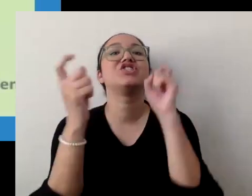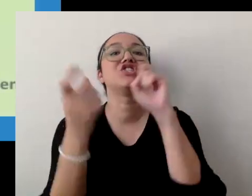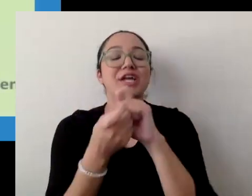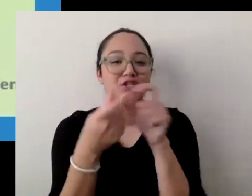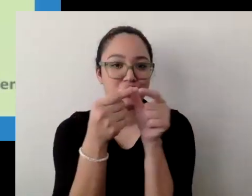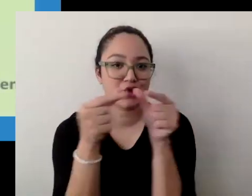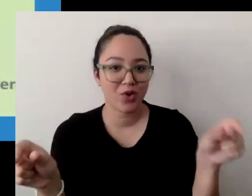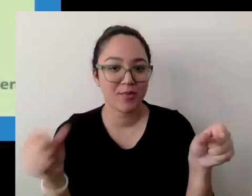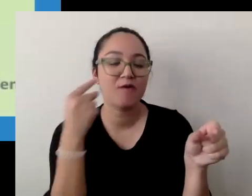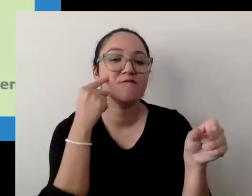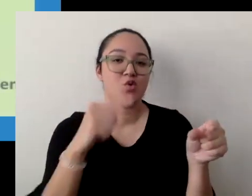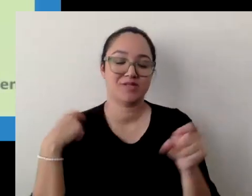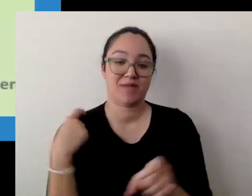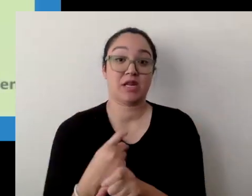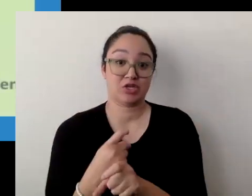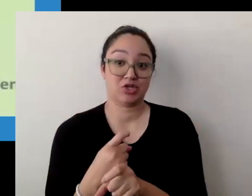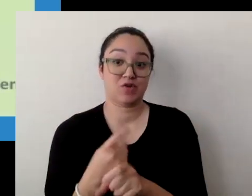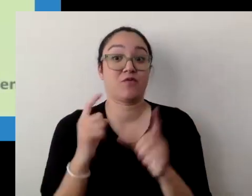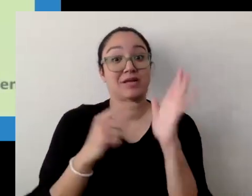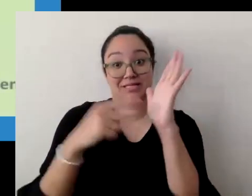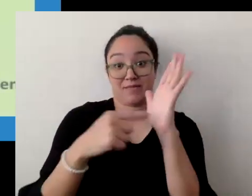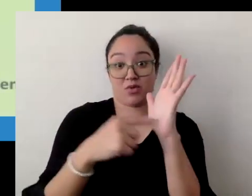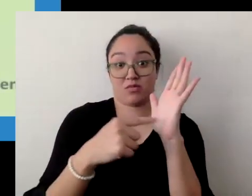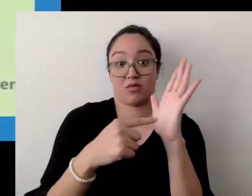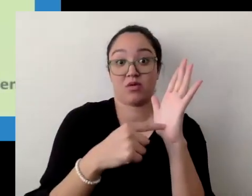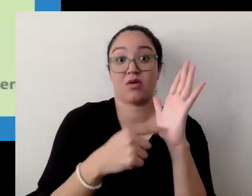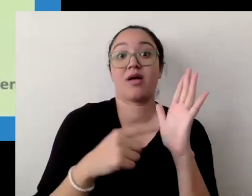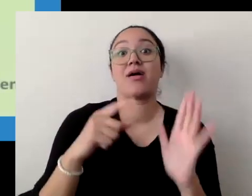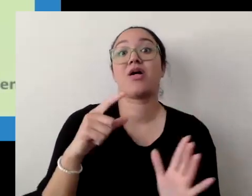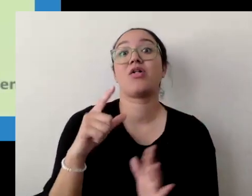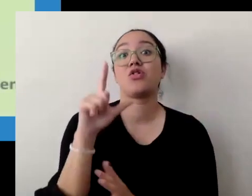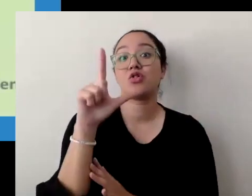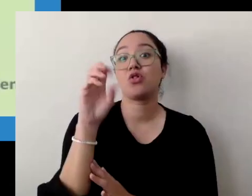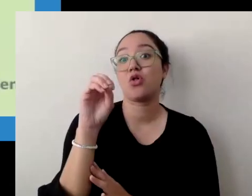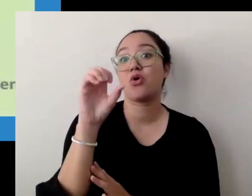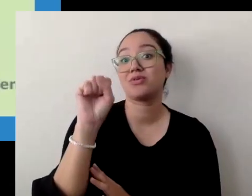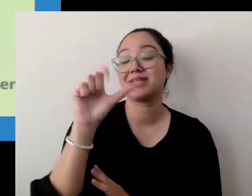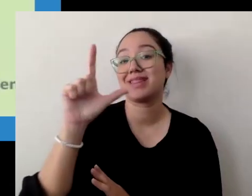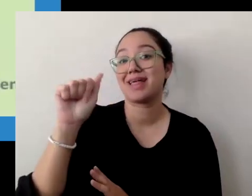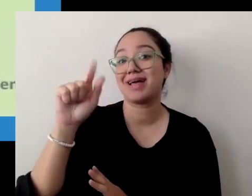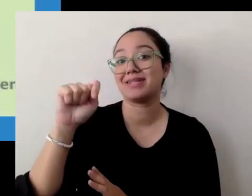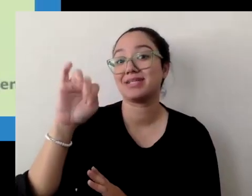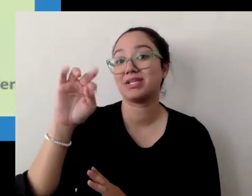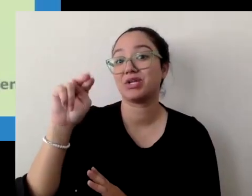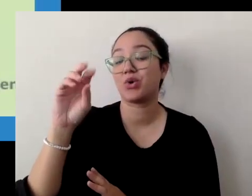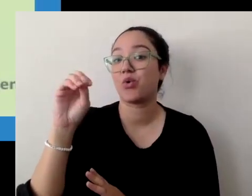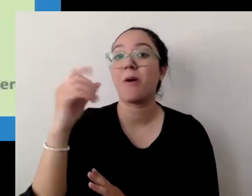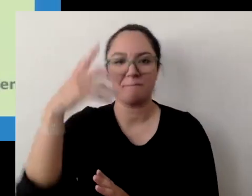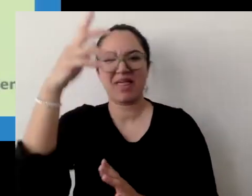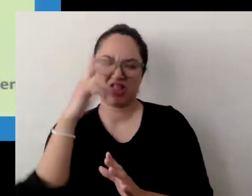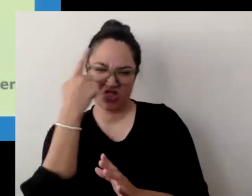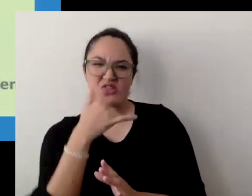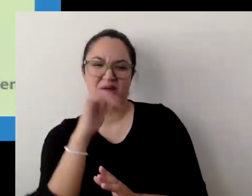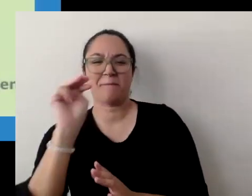grammar of Spanish. For example, you could talk about los Latinos, which is masculine, or you could say